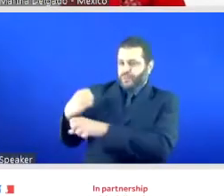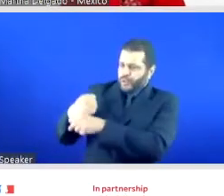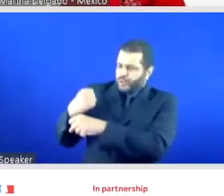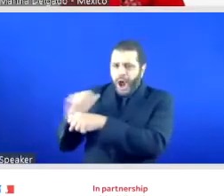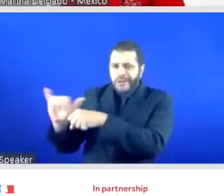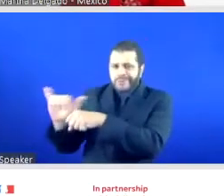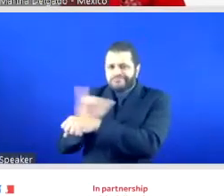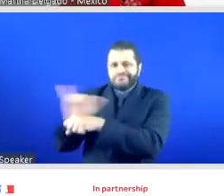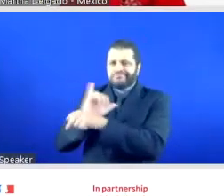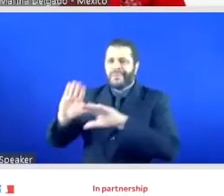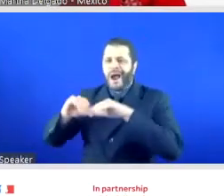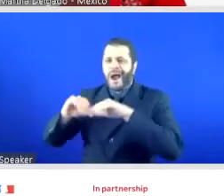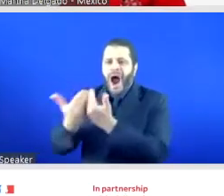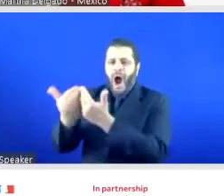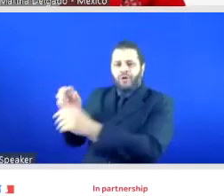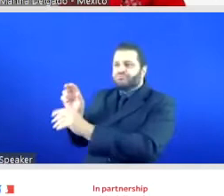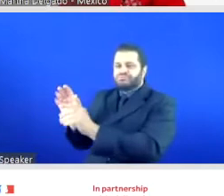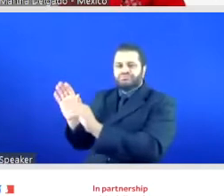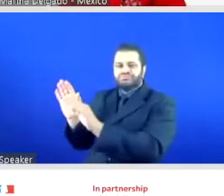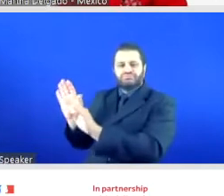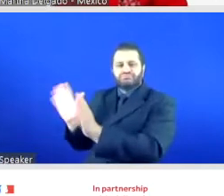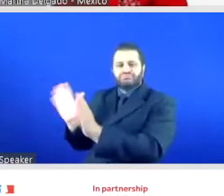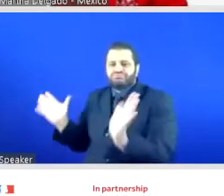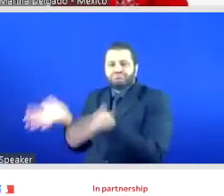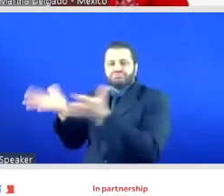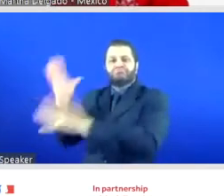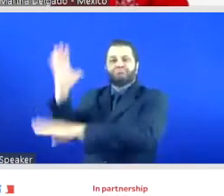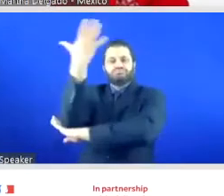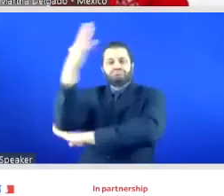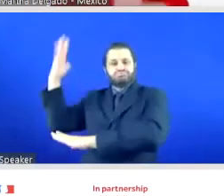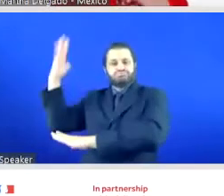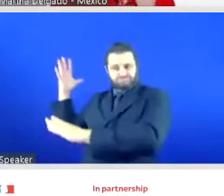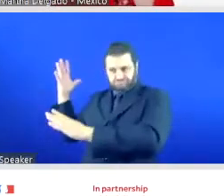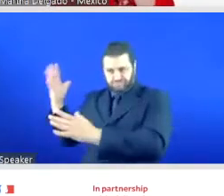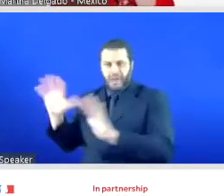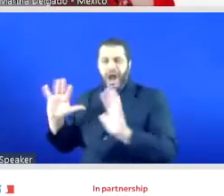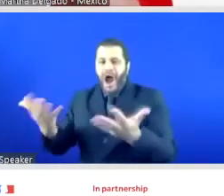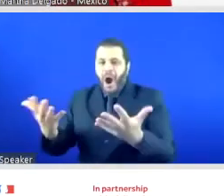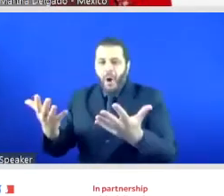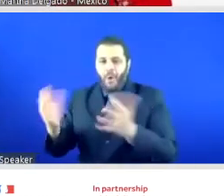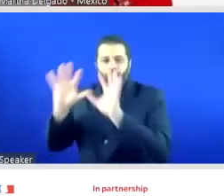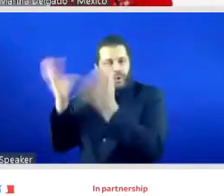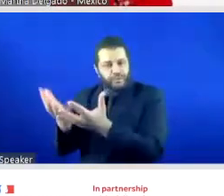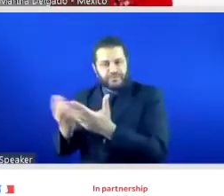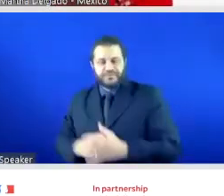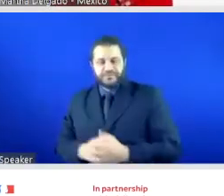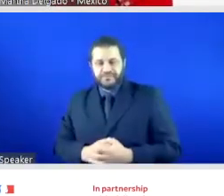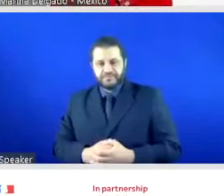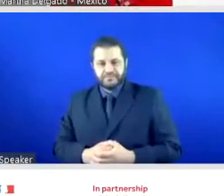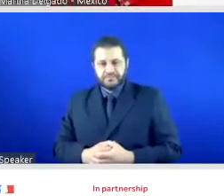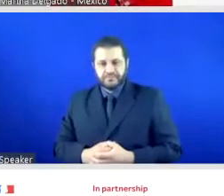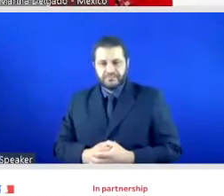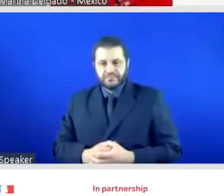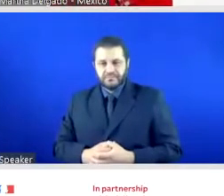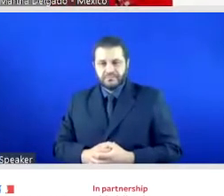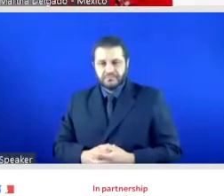crisis and disaster risk reduction. We can promote this by firstly engaging in widespread efforts